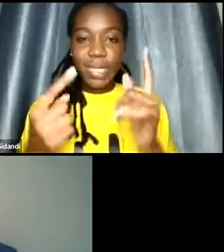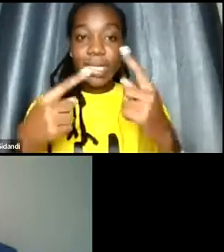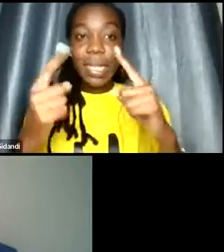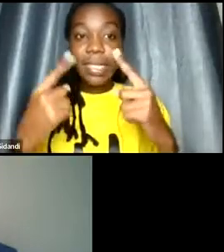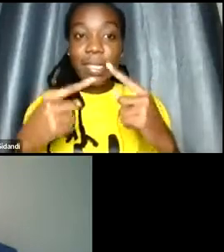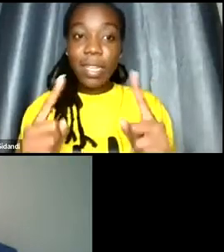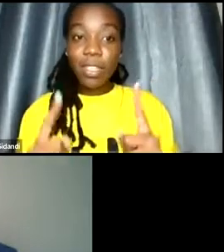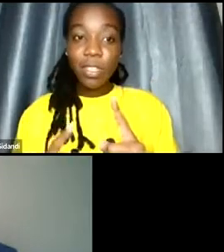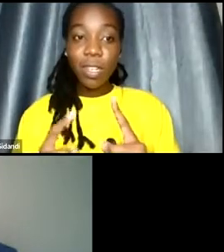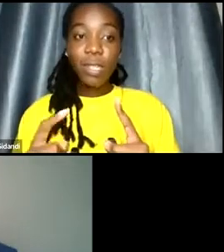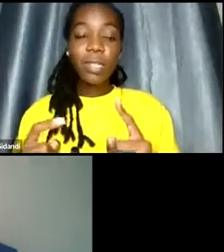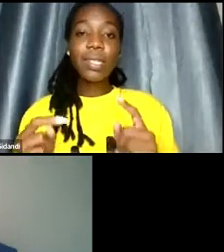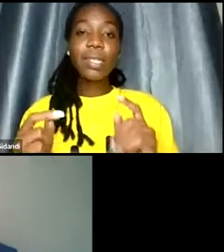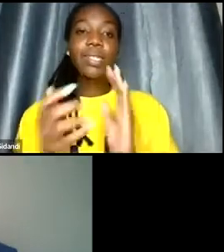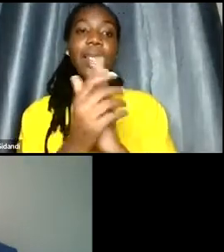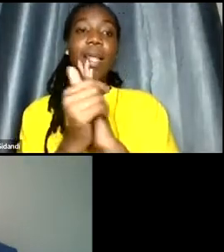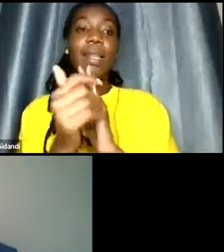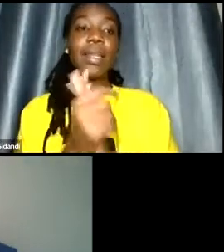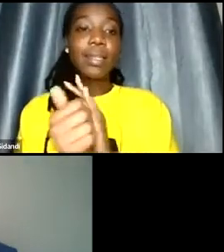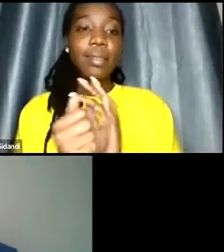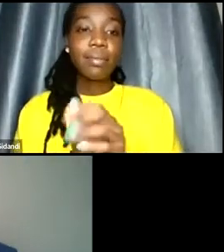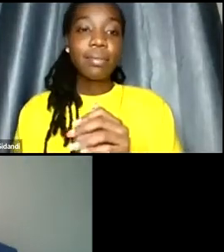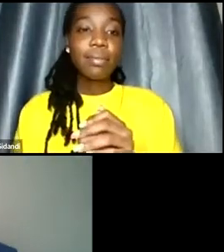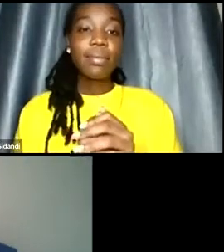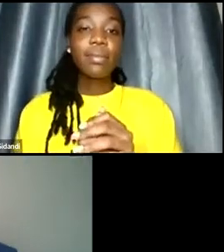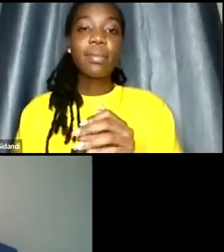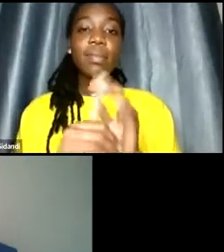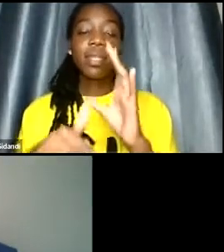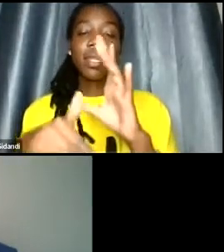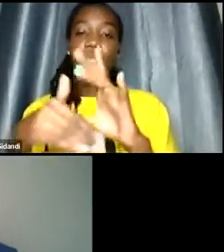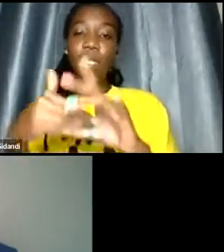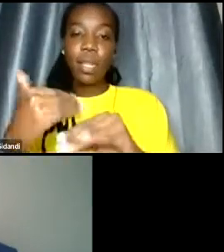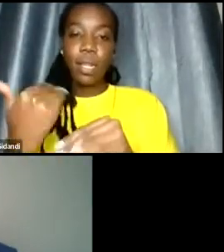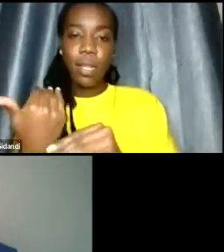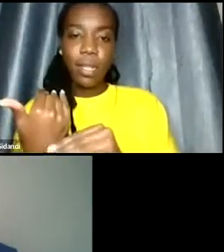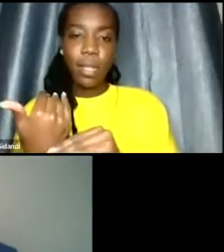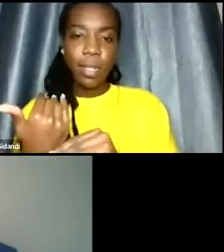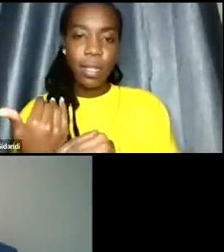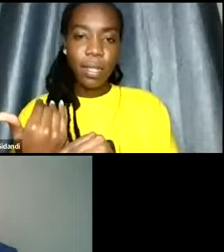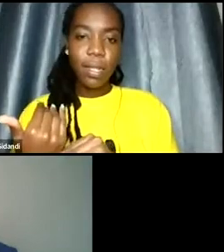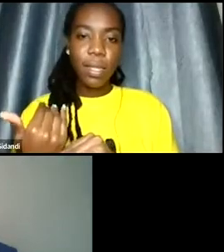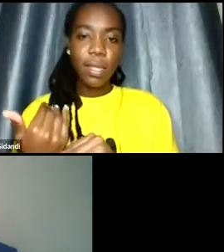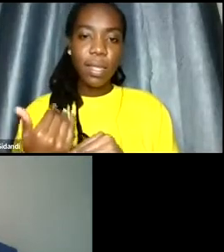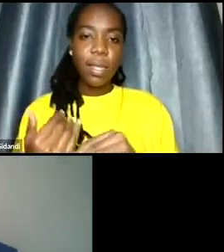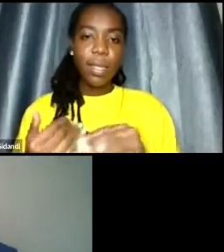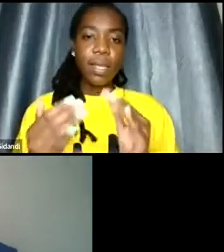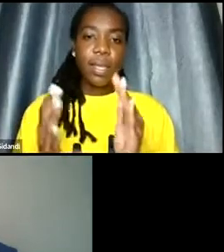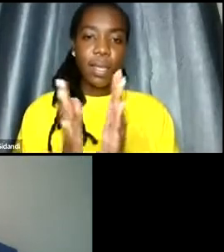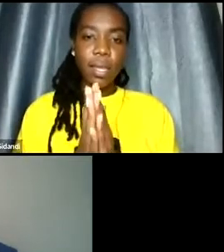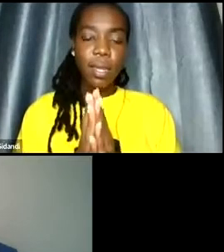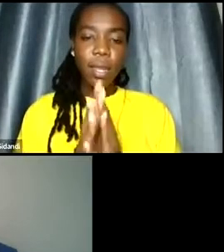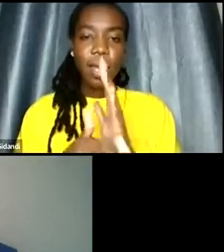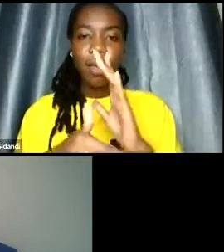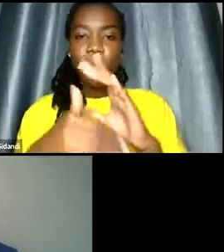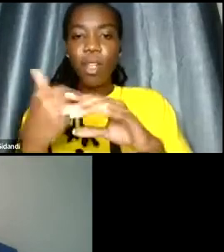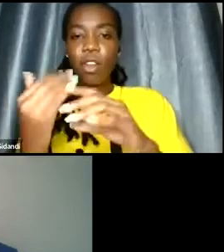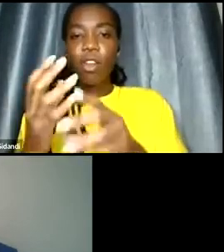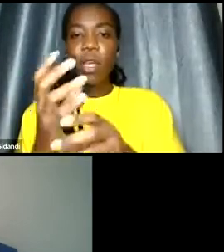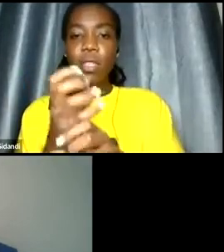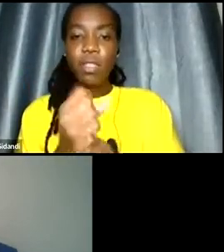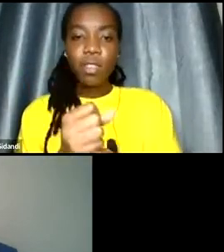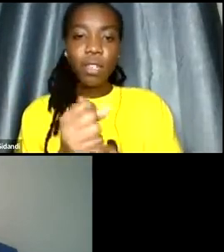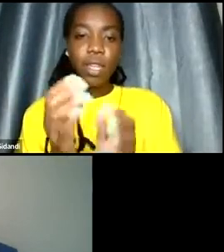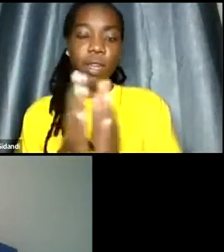succession talent externally, outside the organization, and